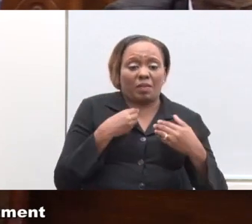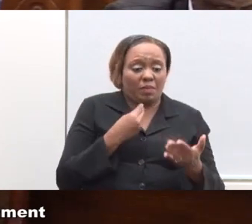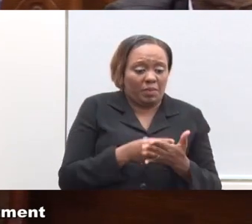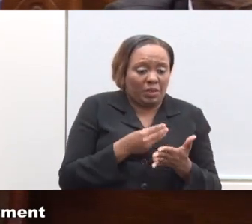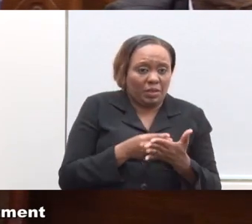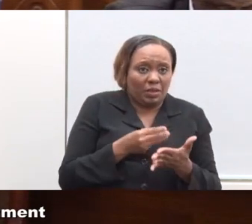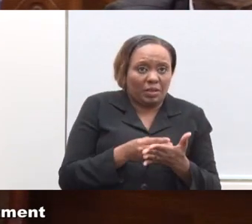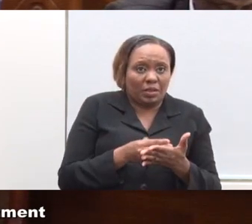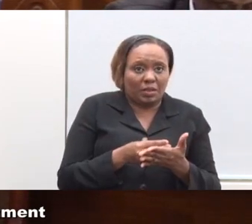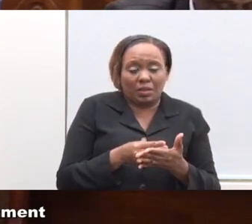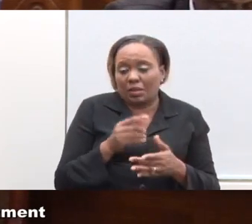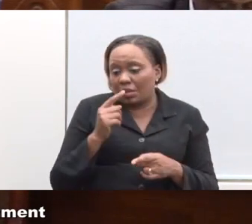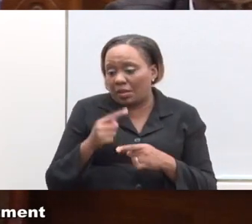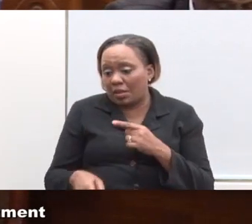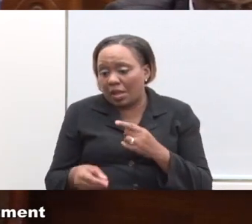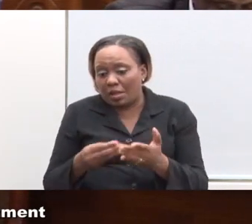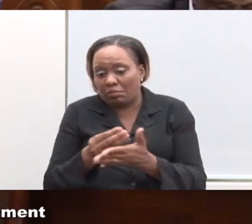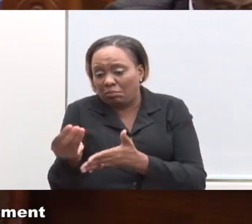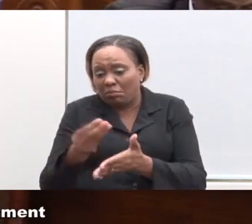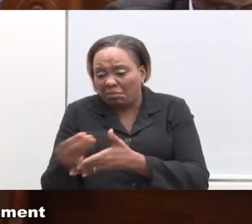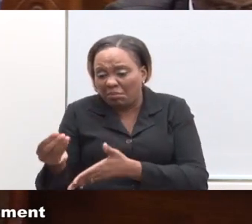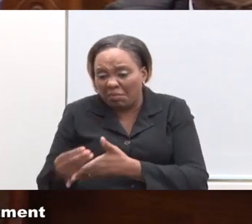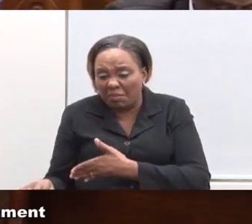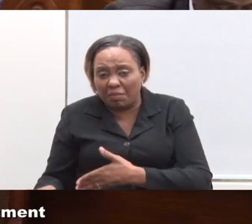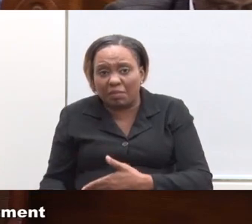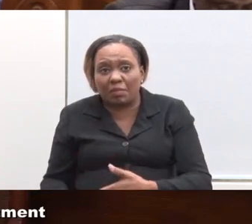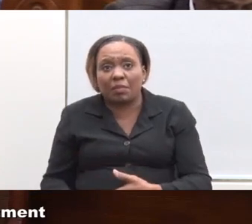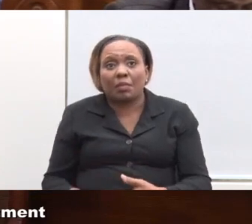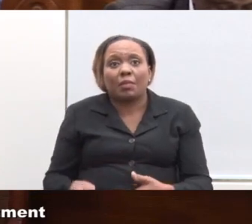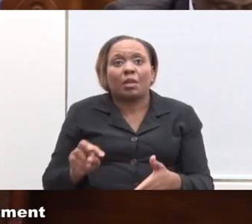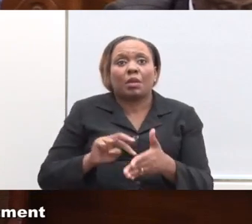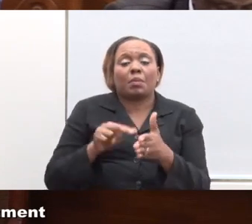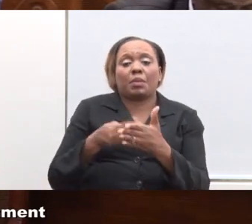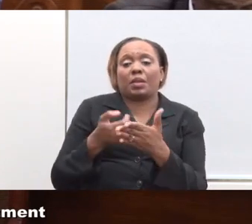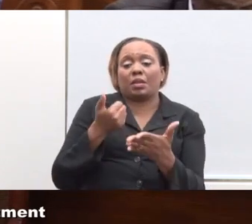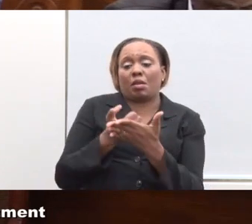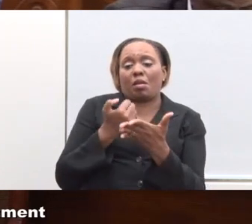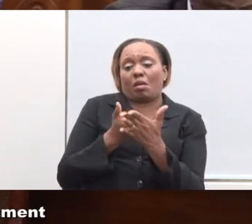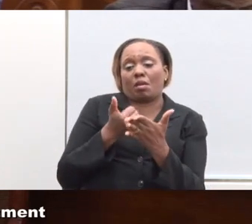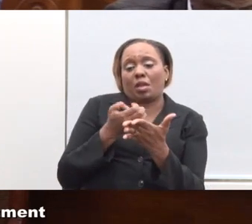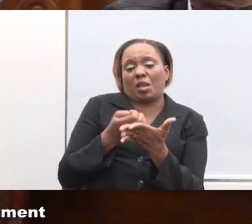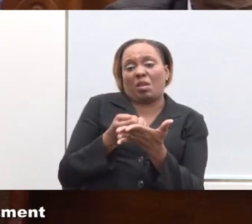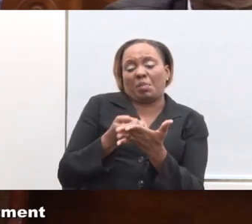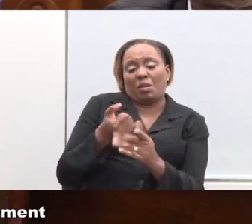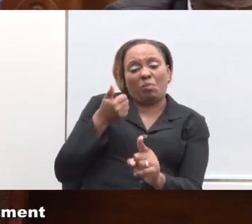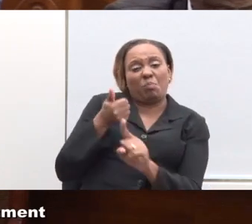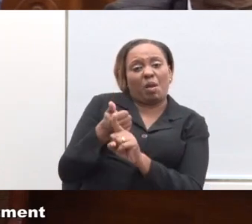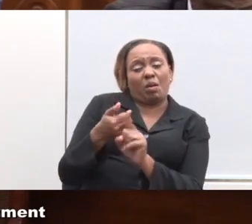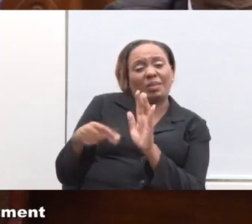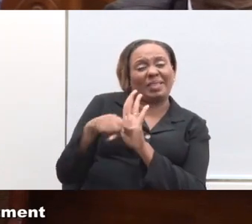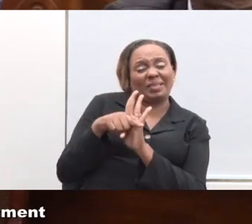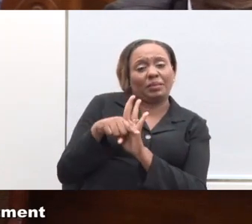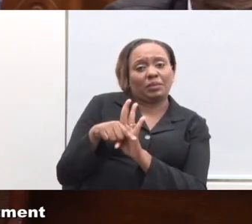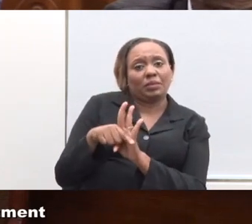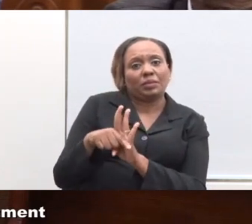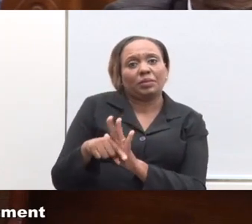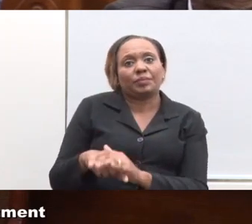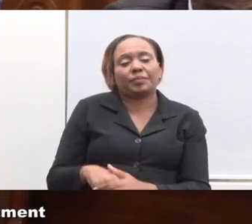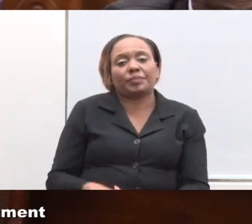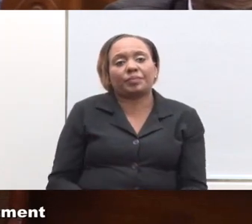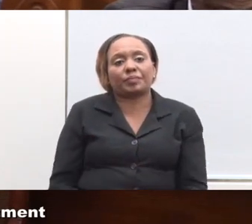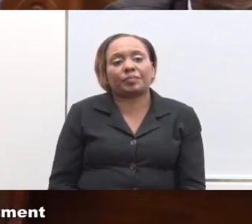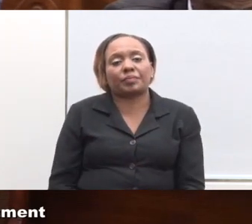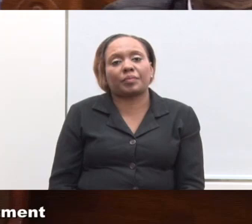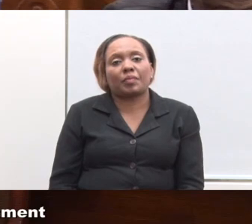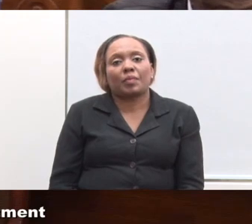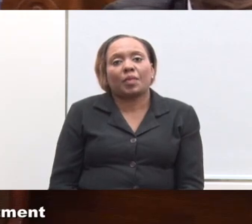they cannot spend, and indirectly the rest of the economy is affected. As a result, Mr. Speaker, the government